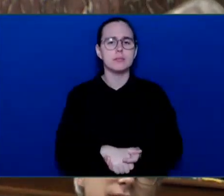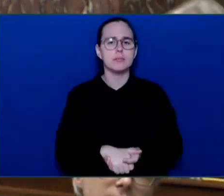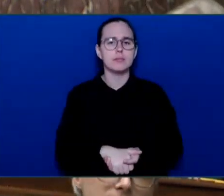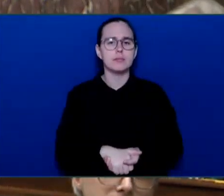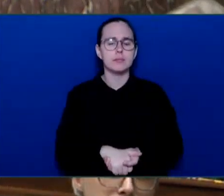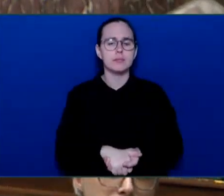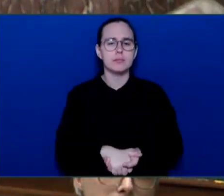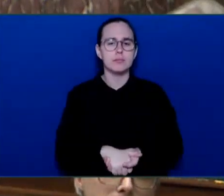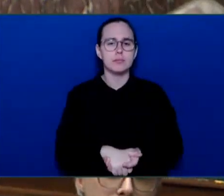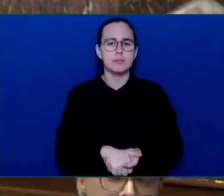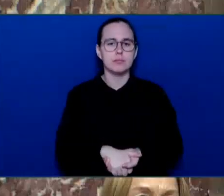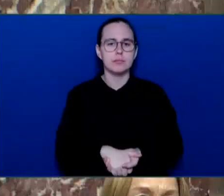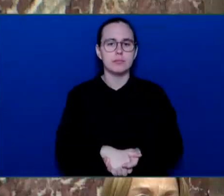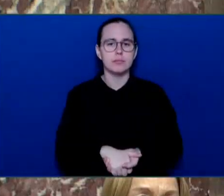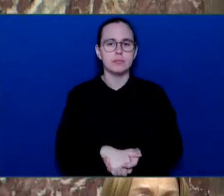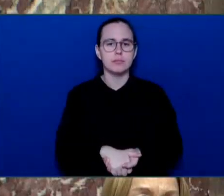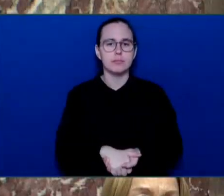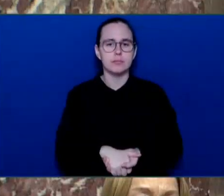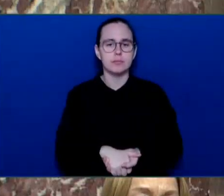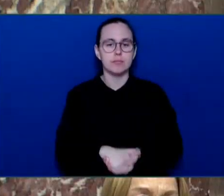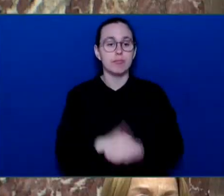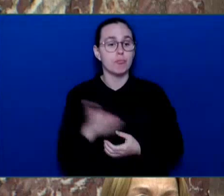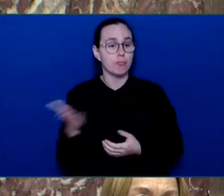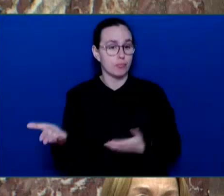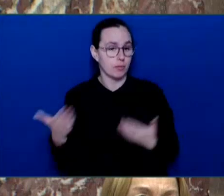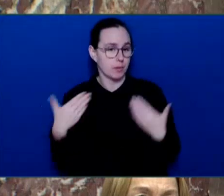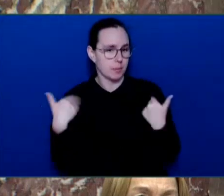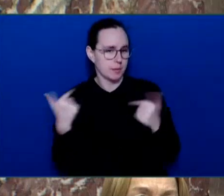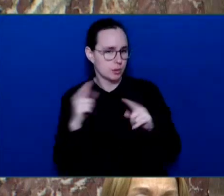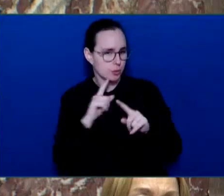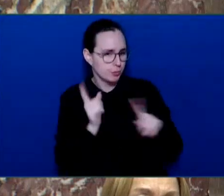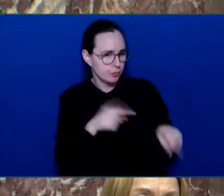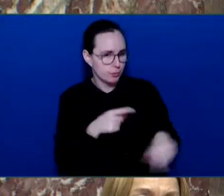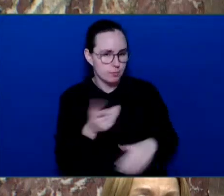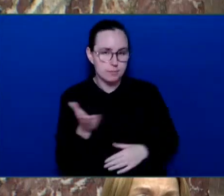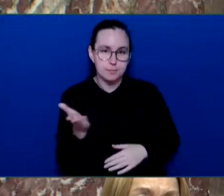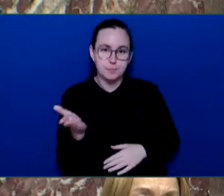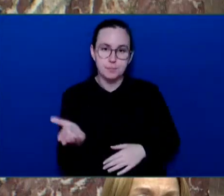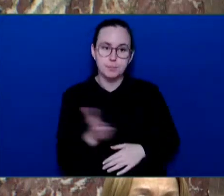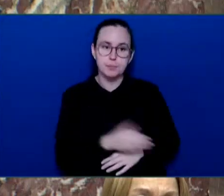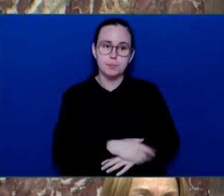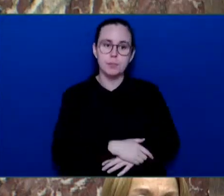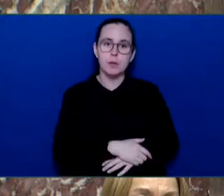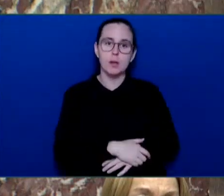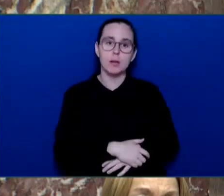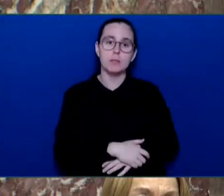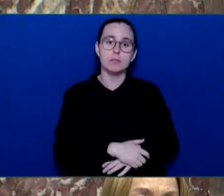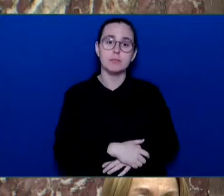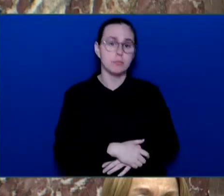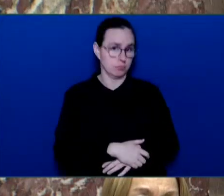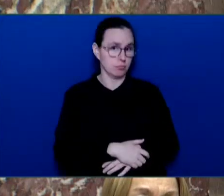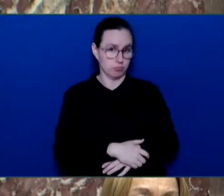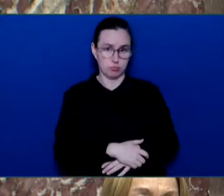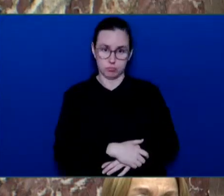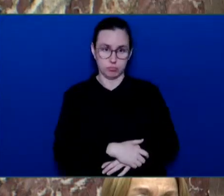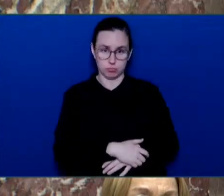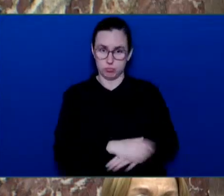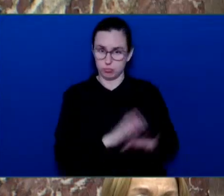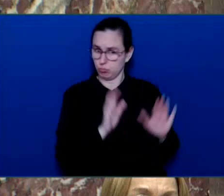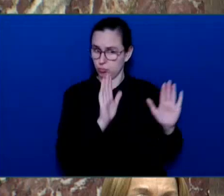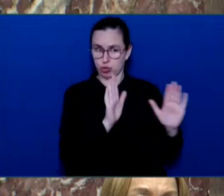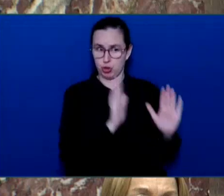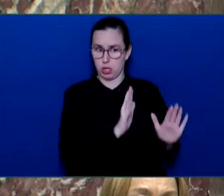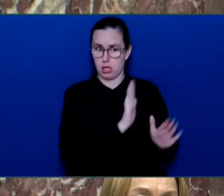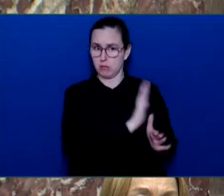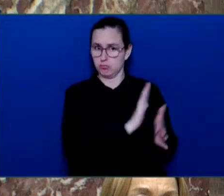Thank you very much, Mr. Speaker, and it's great to hear from this member on this project because I know it was